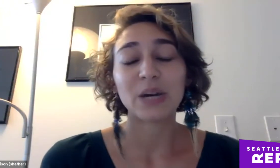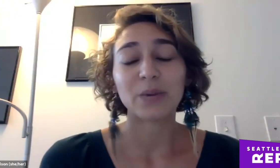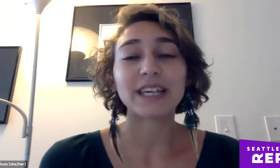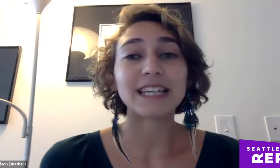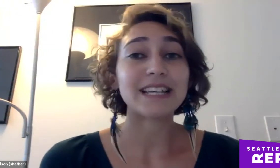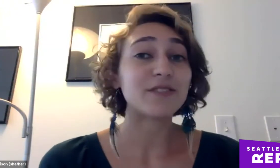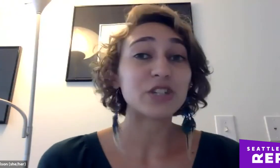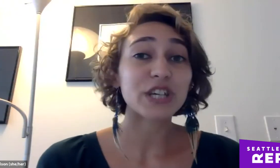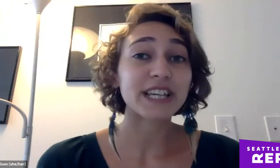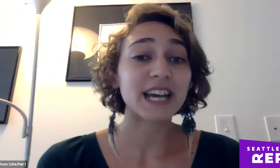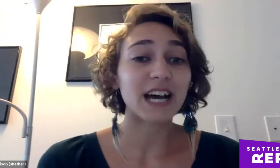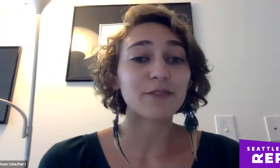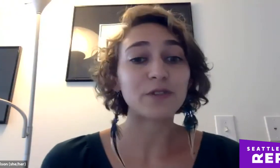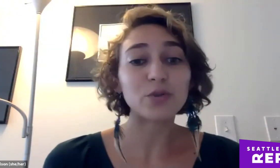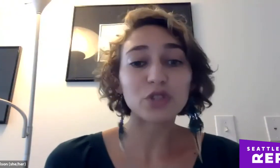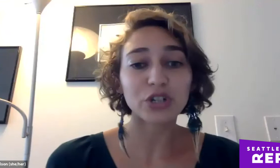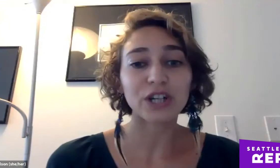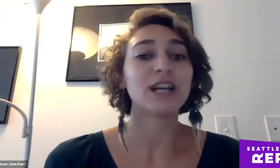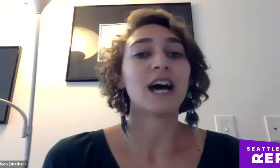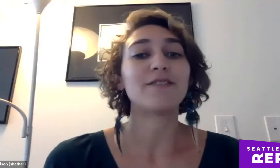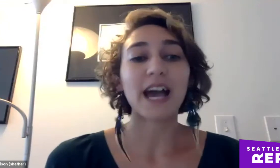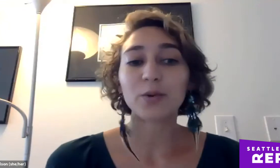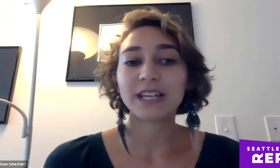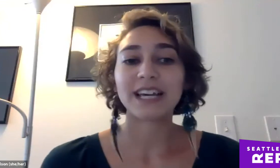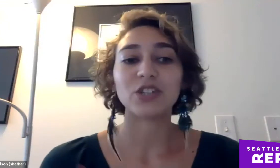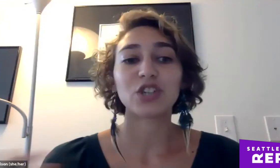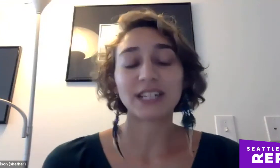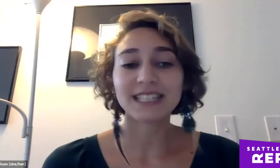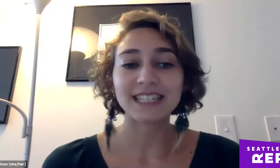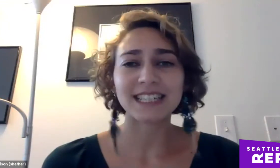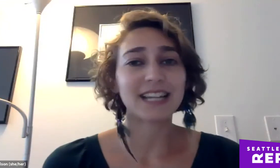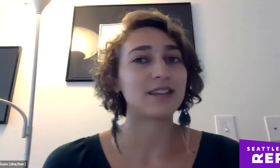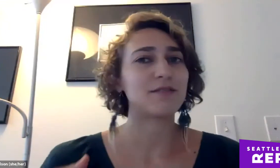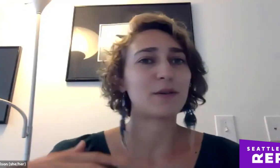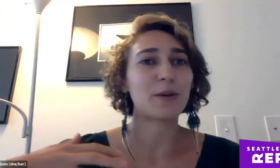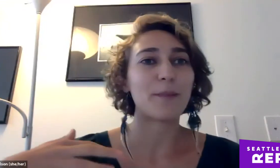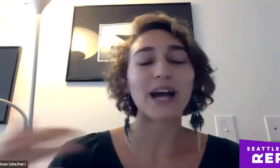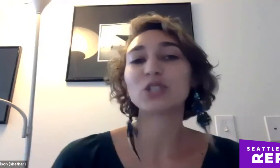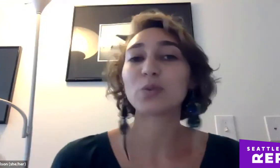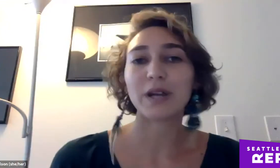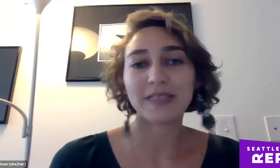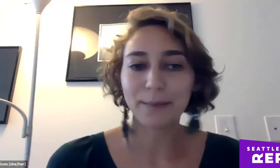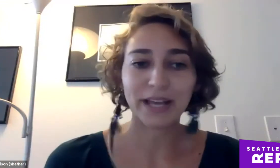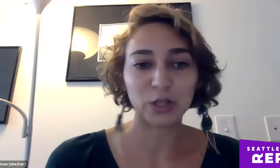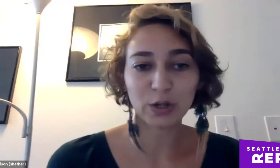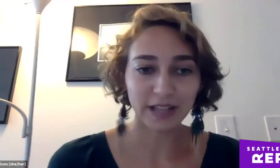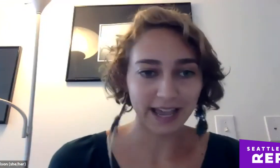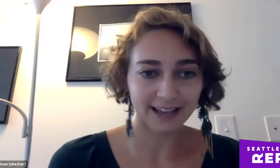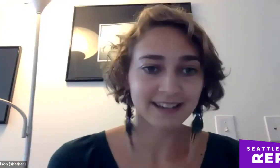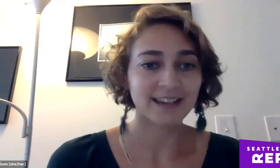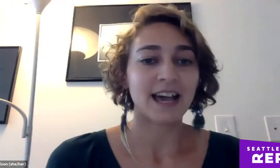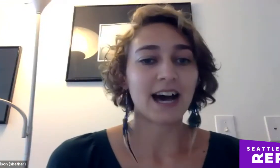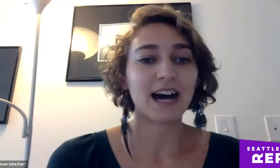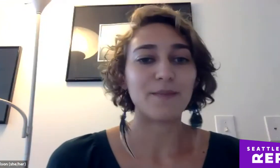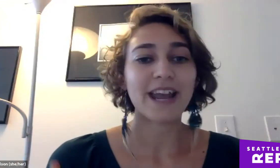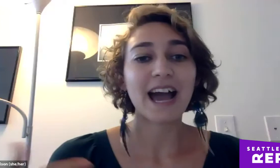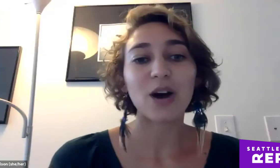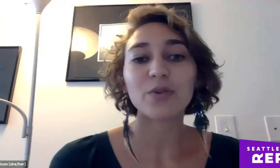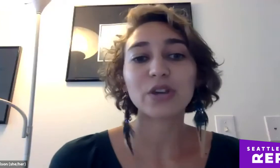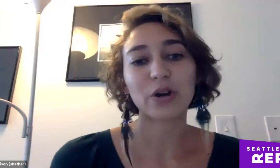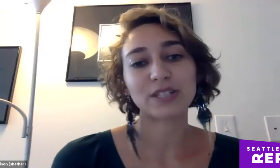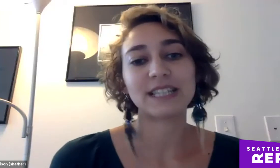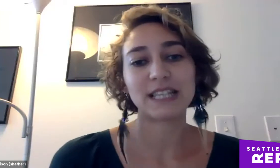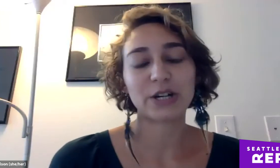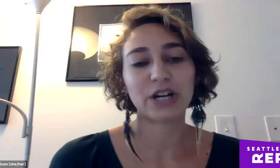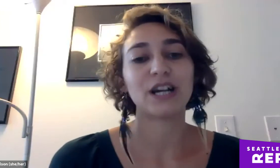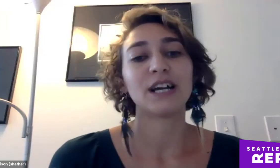that we can envision a future of equity and justice and imagine what that might look like, and how